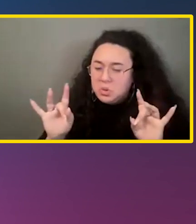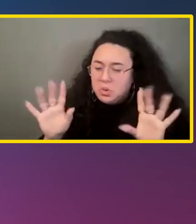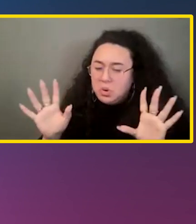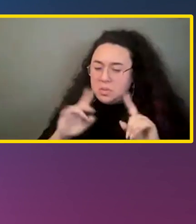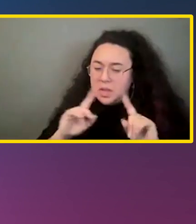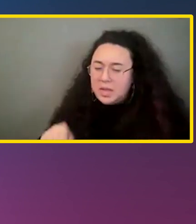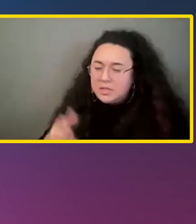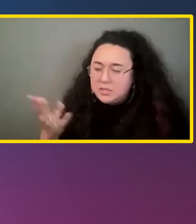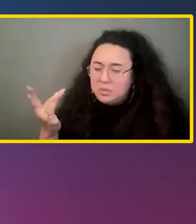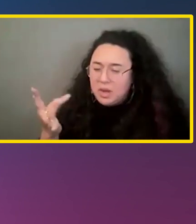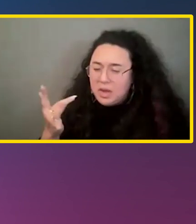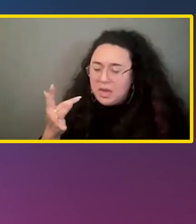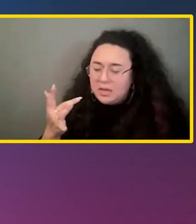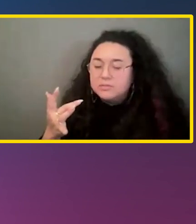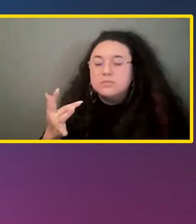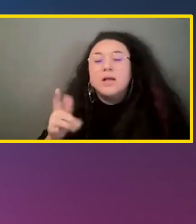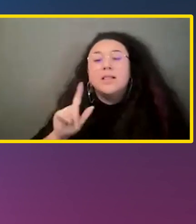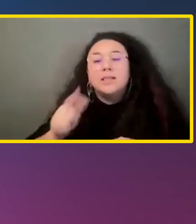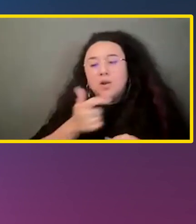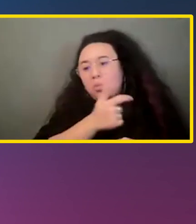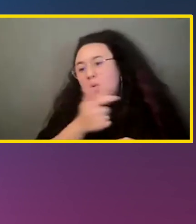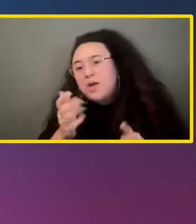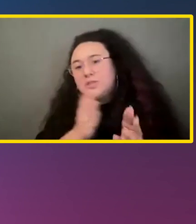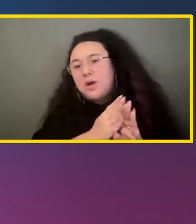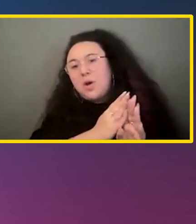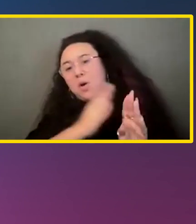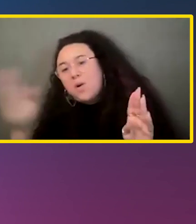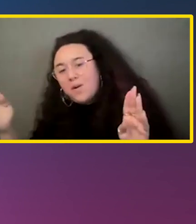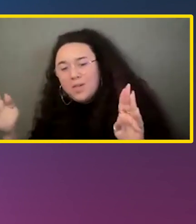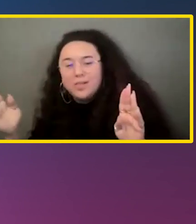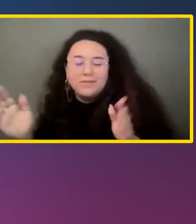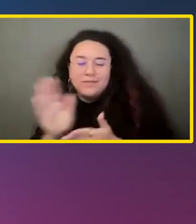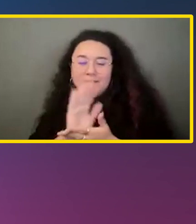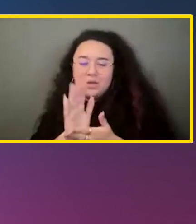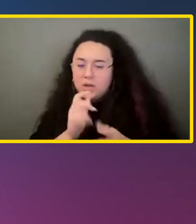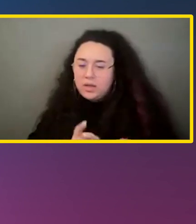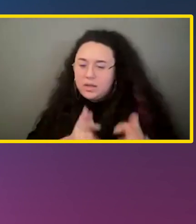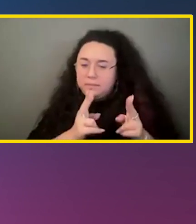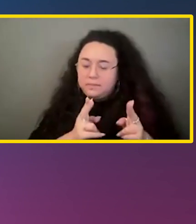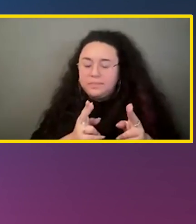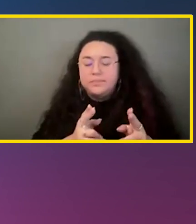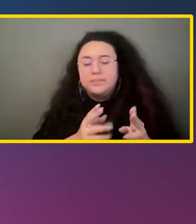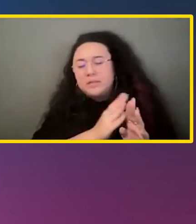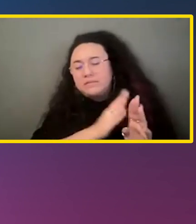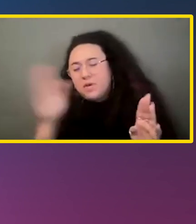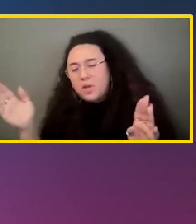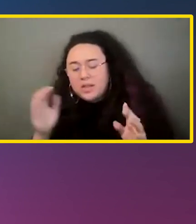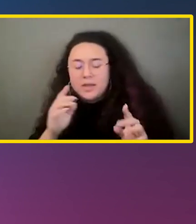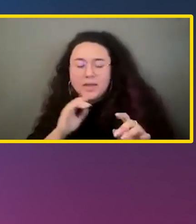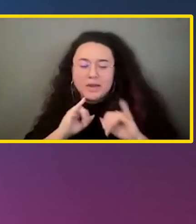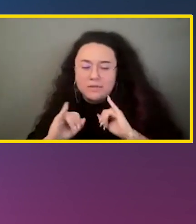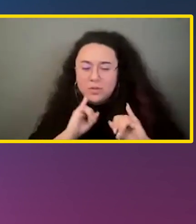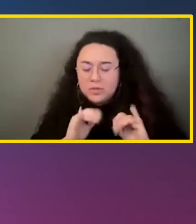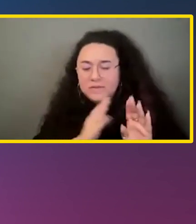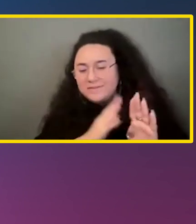you know, that's a horrible answer. But then later, I actually listened to the full interview. And if you listen to the full interview,